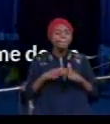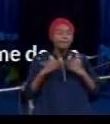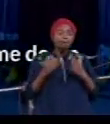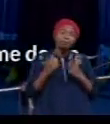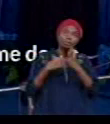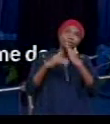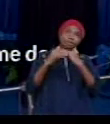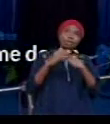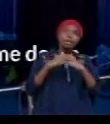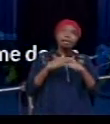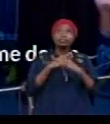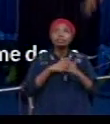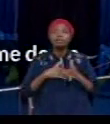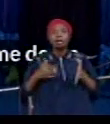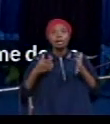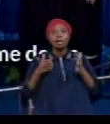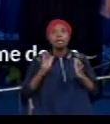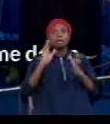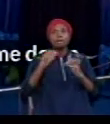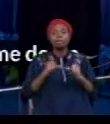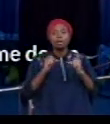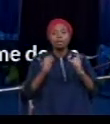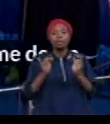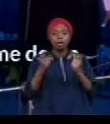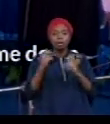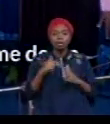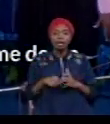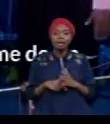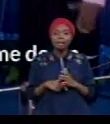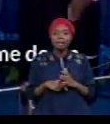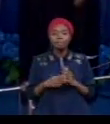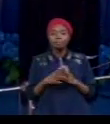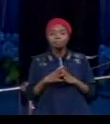heavens. Open thy heavens.